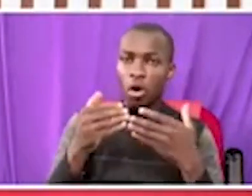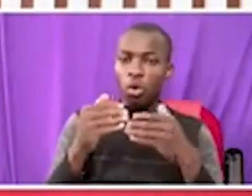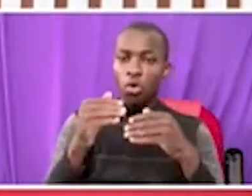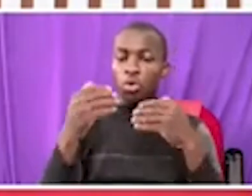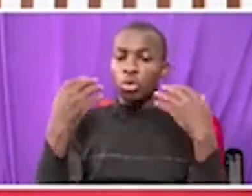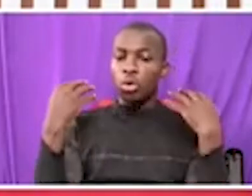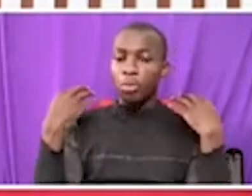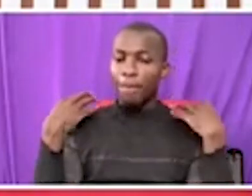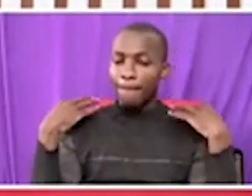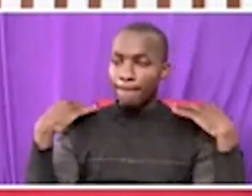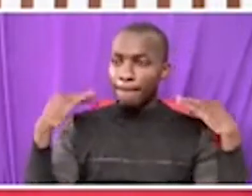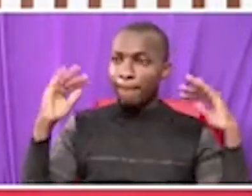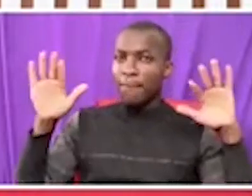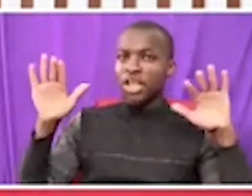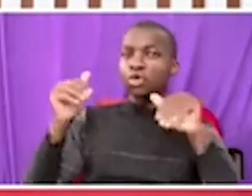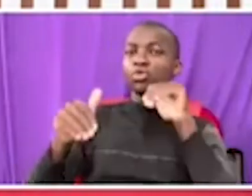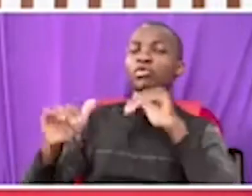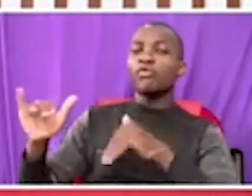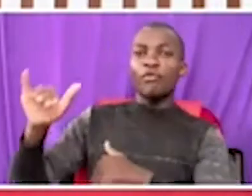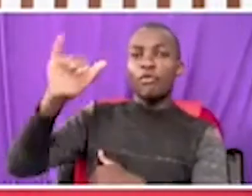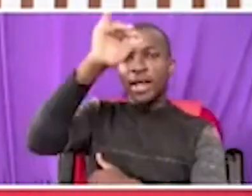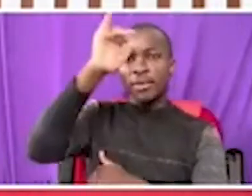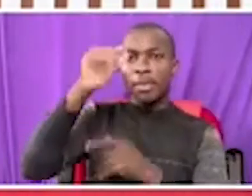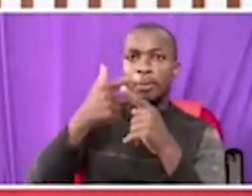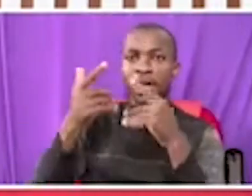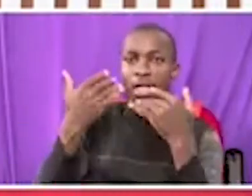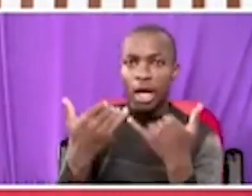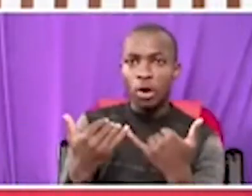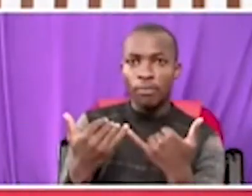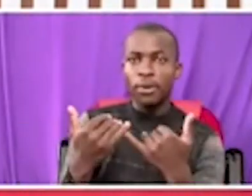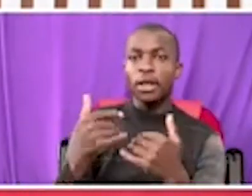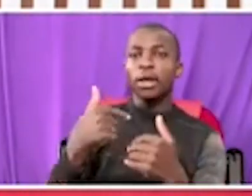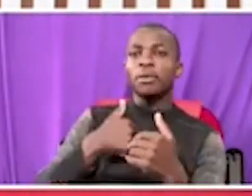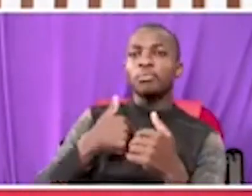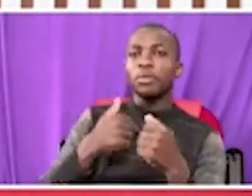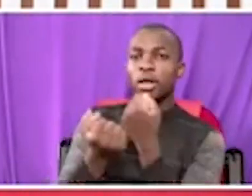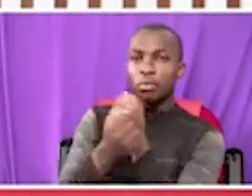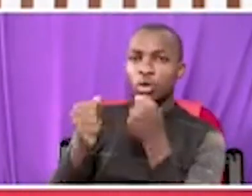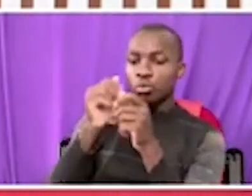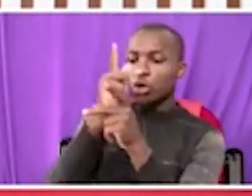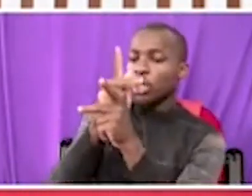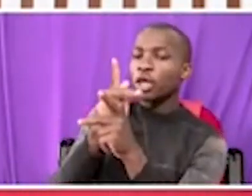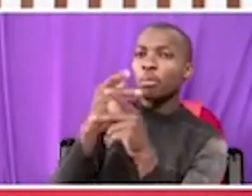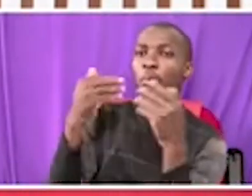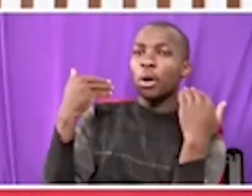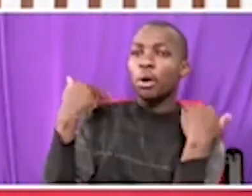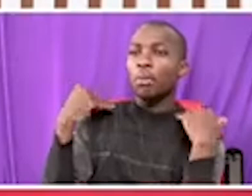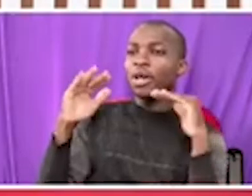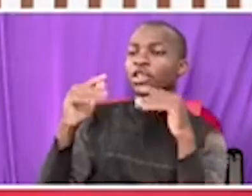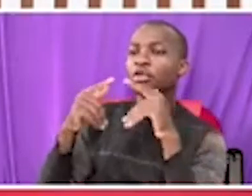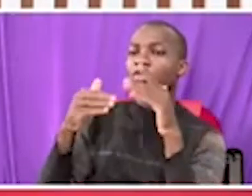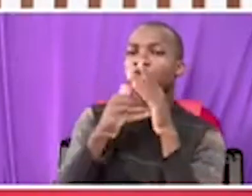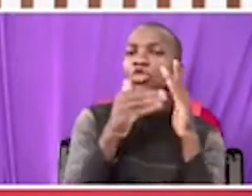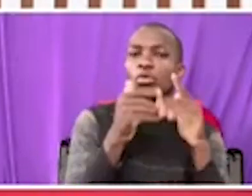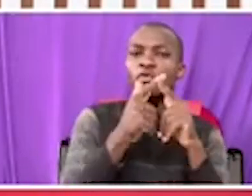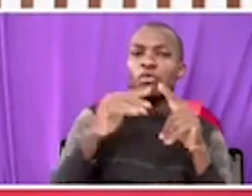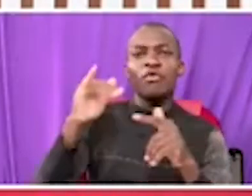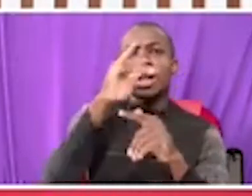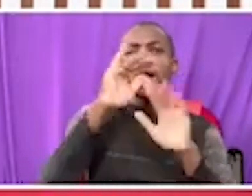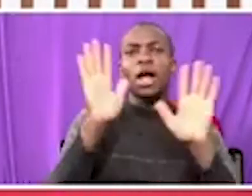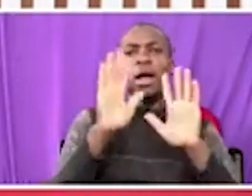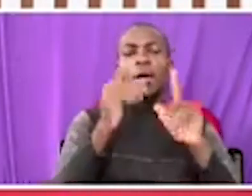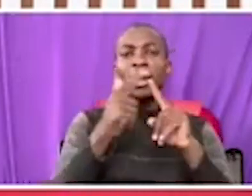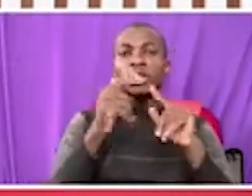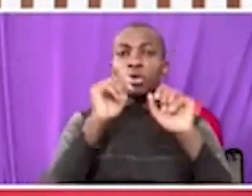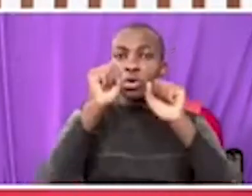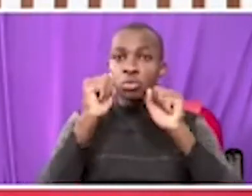the air. Well, how? I cannot keep those birds from flying in the air, but I can keep